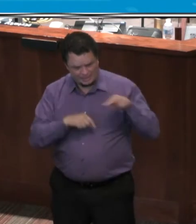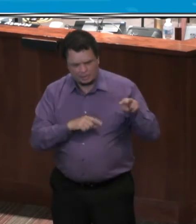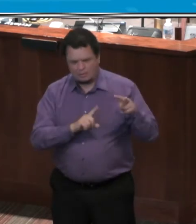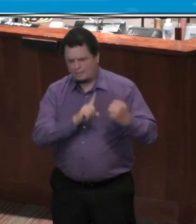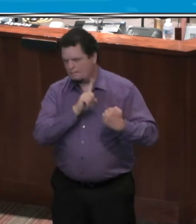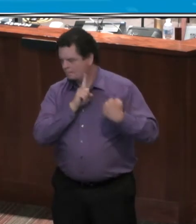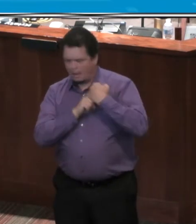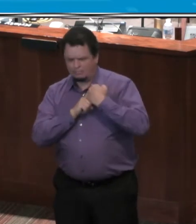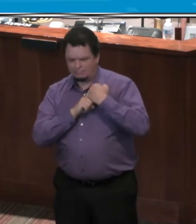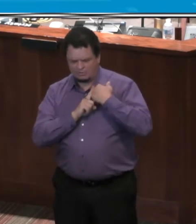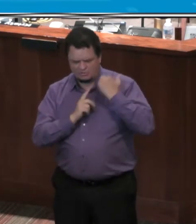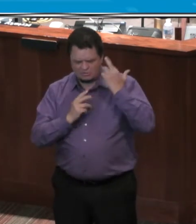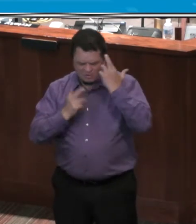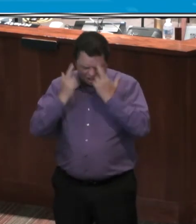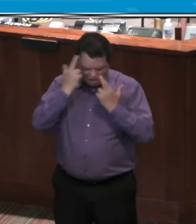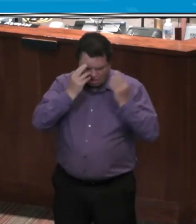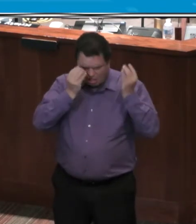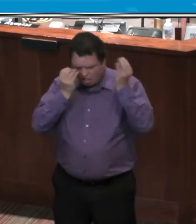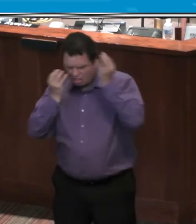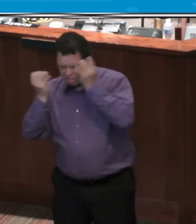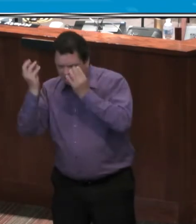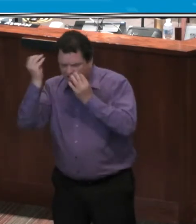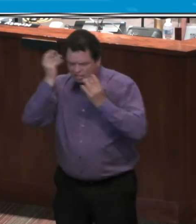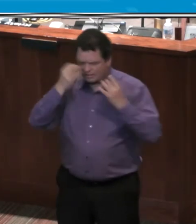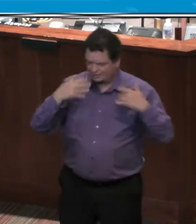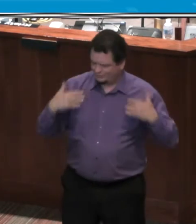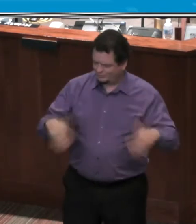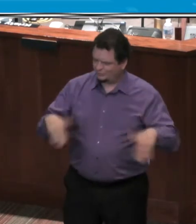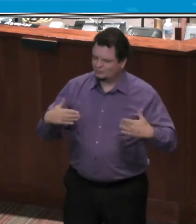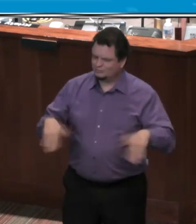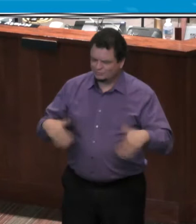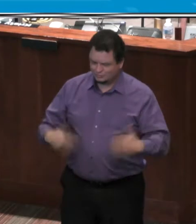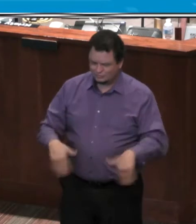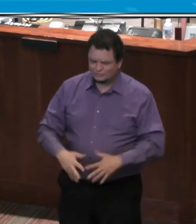Yeah. Doris, I'd like to just say